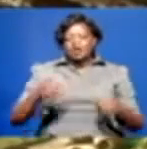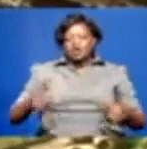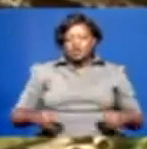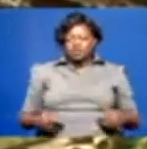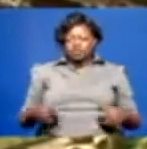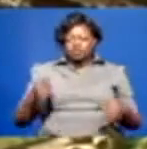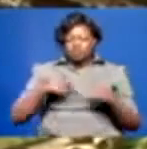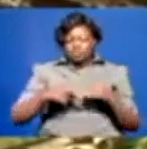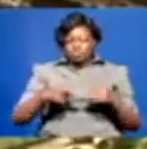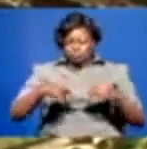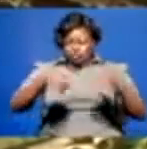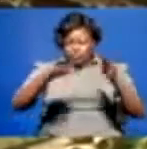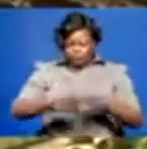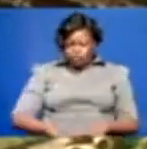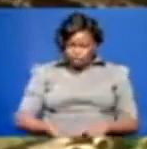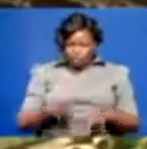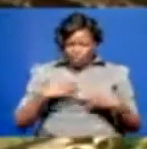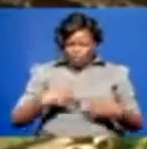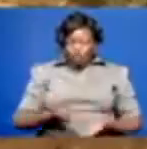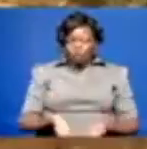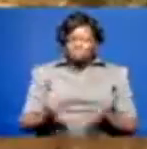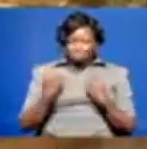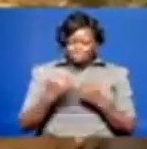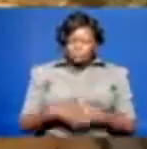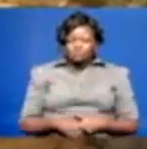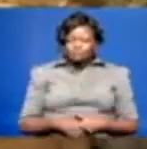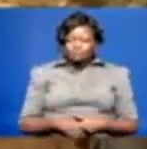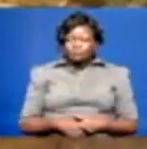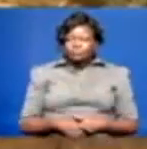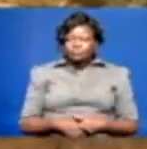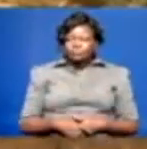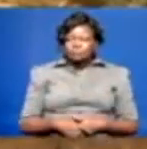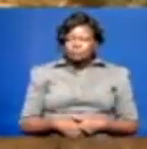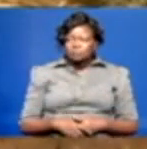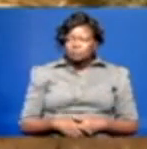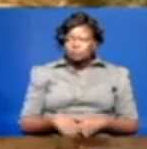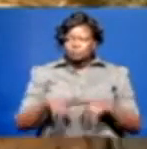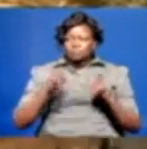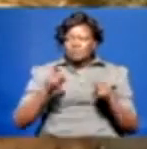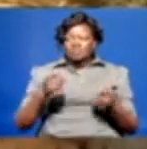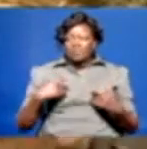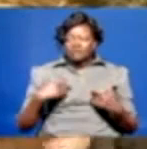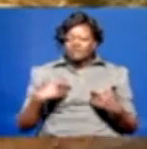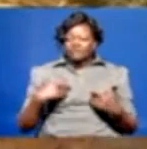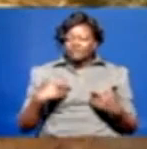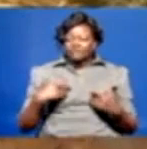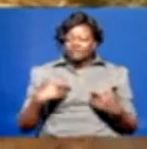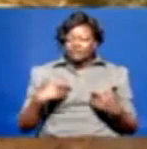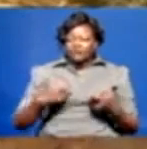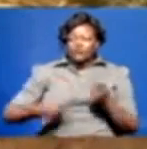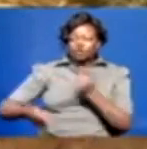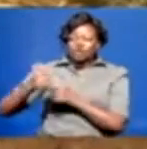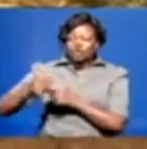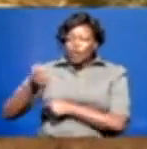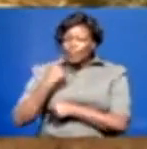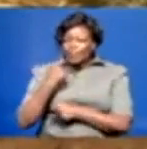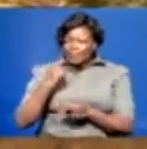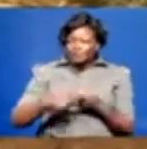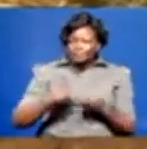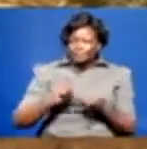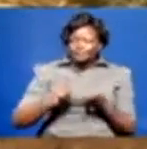grave and remove the remains from the coffin. Mbaka niwe na madawa ya kienyeji, niwe na kondoo